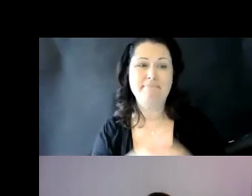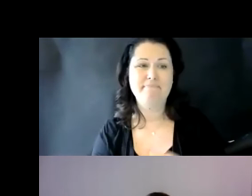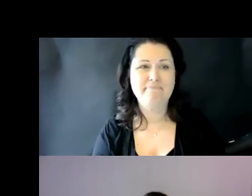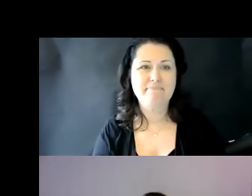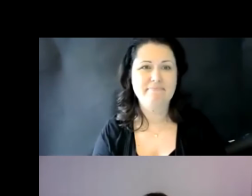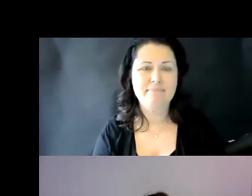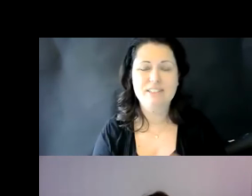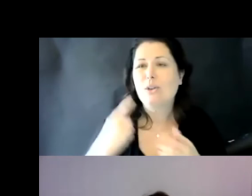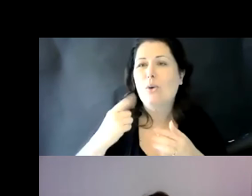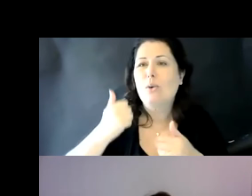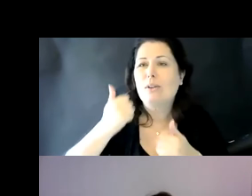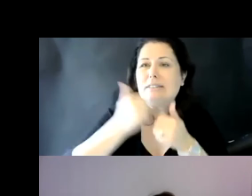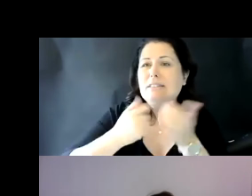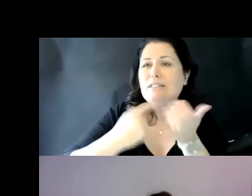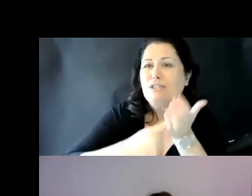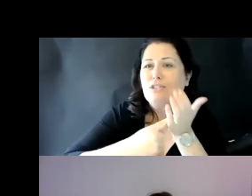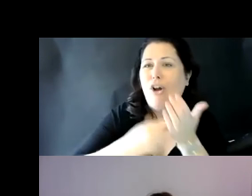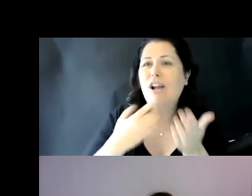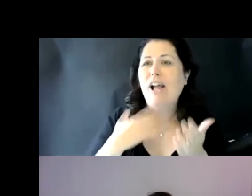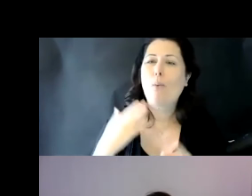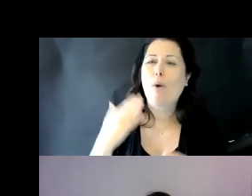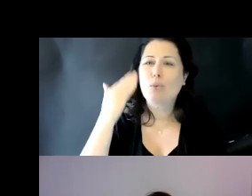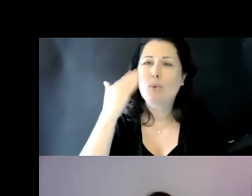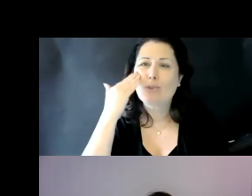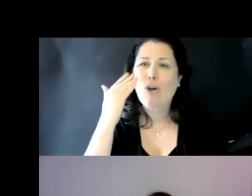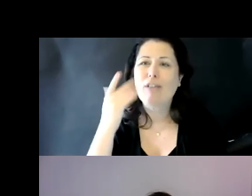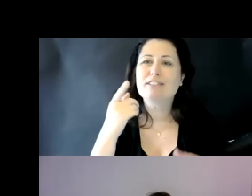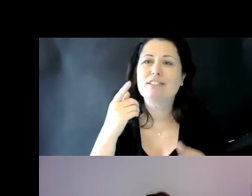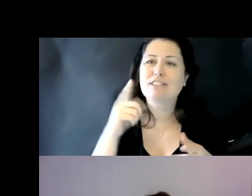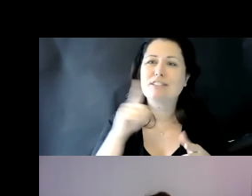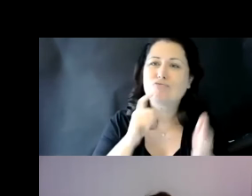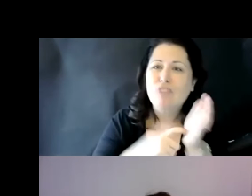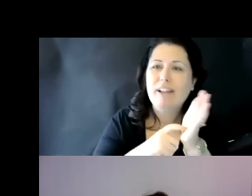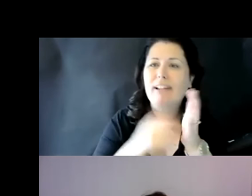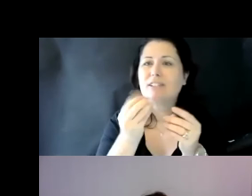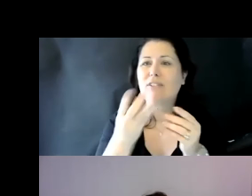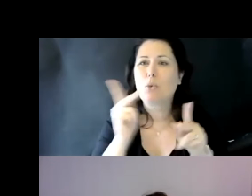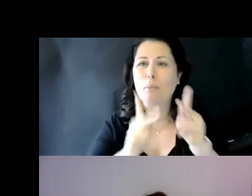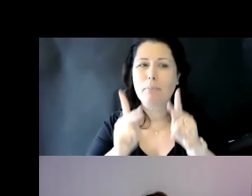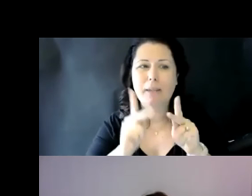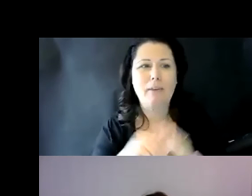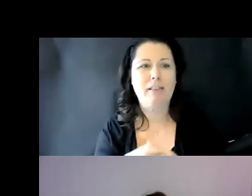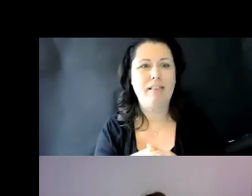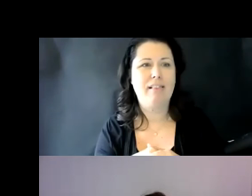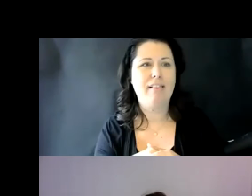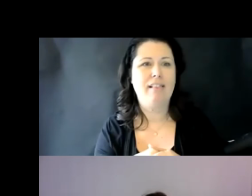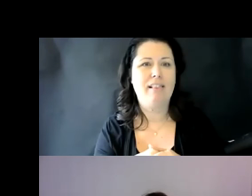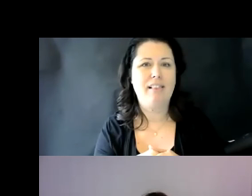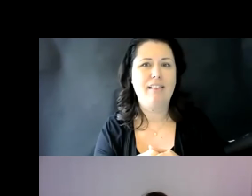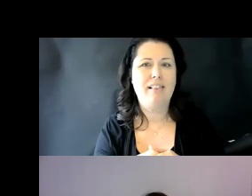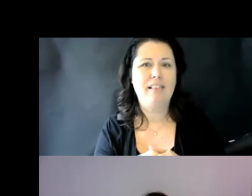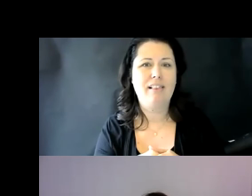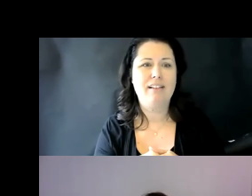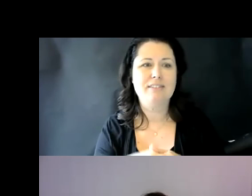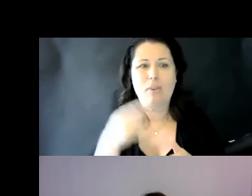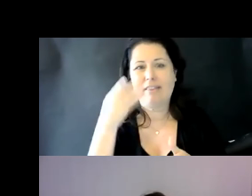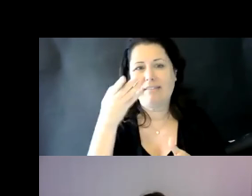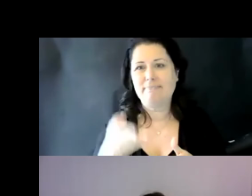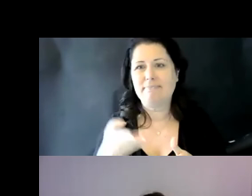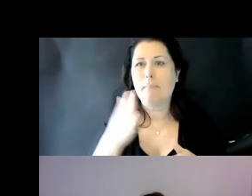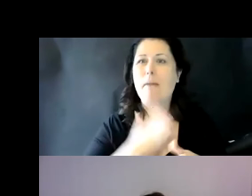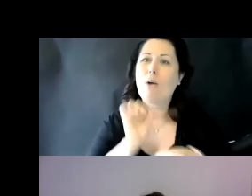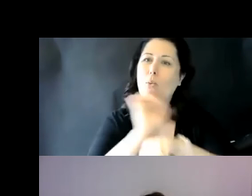talk should begin with a few acknowledgements and of course some decorations. I have nothing terrible to declare from my work. The